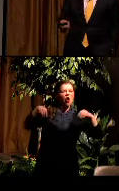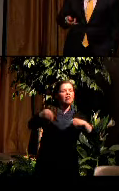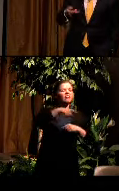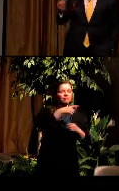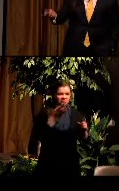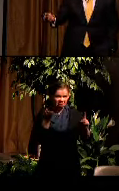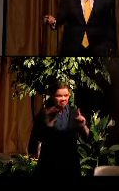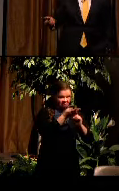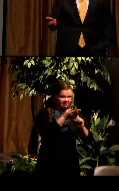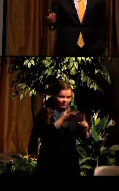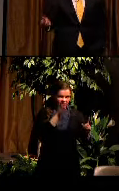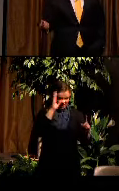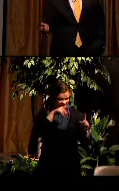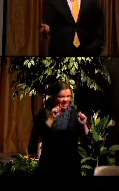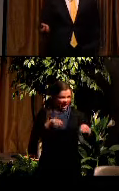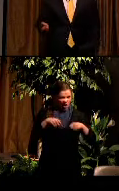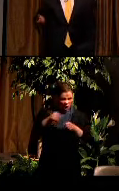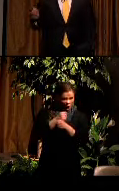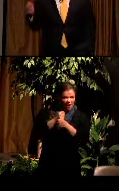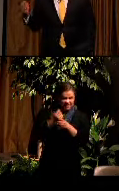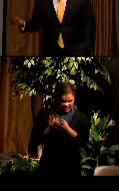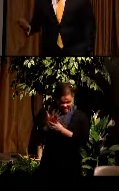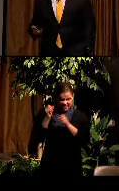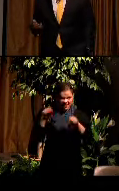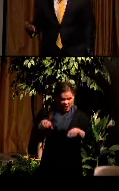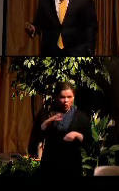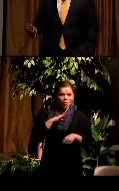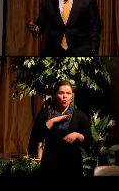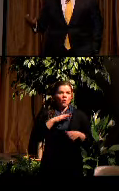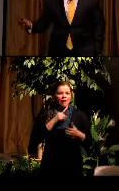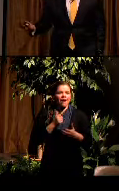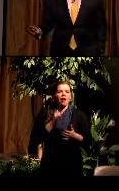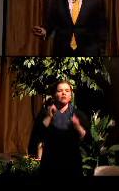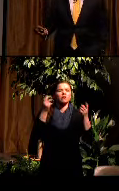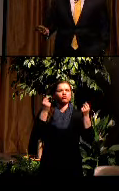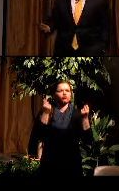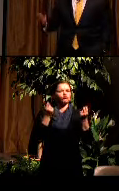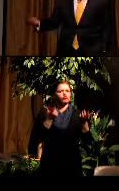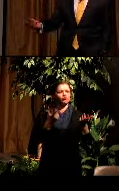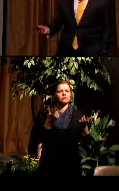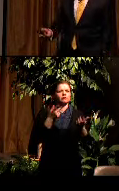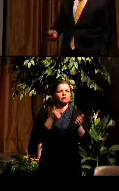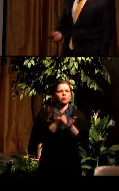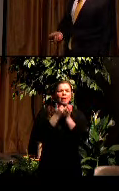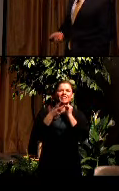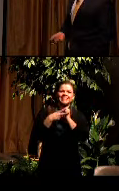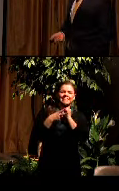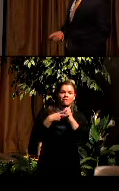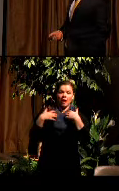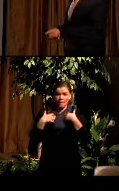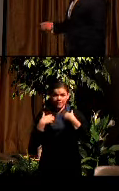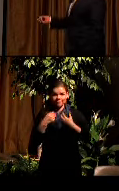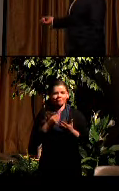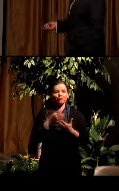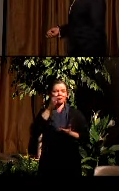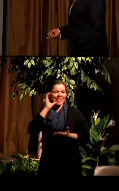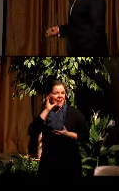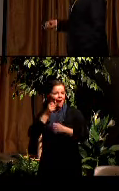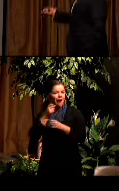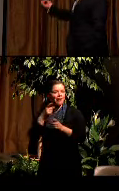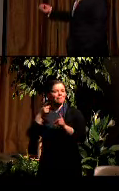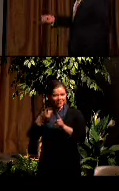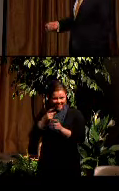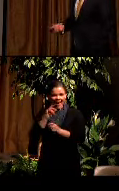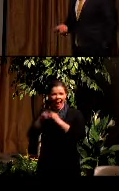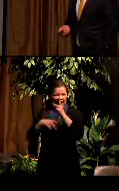people in a grocery store can make a decision about what they want to do for preserving habitat by drinking Smithsonian bird-friendly